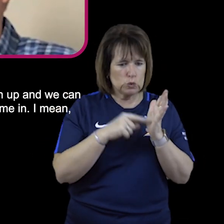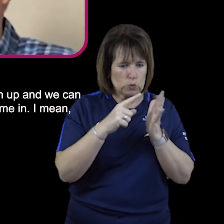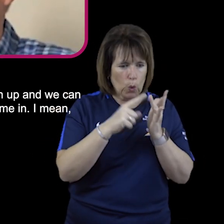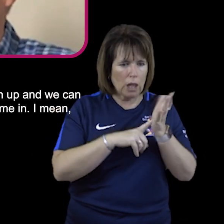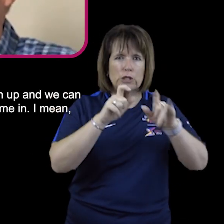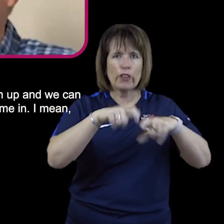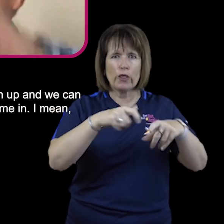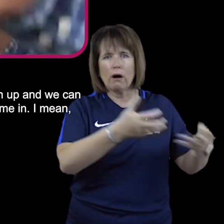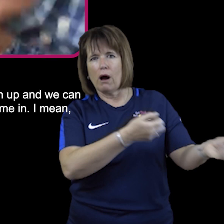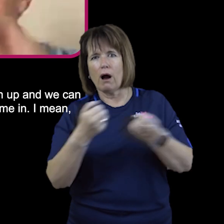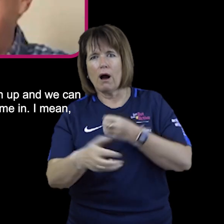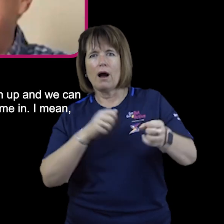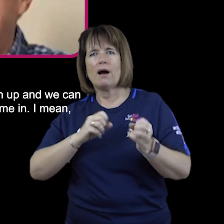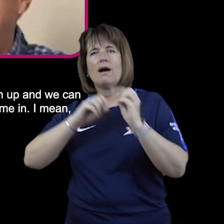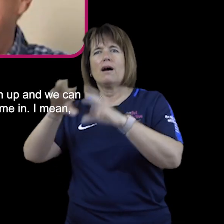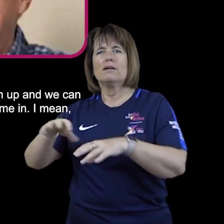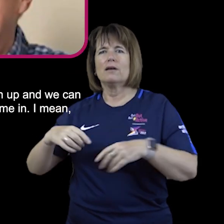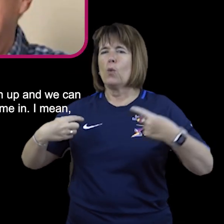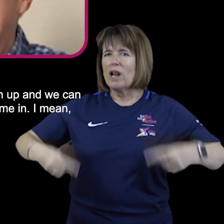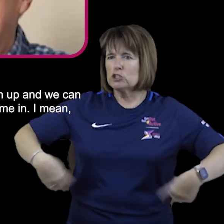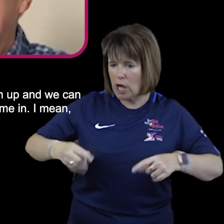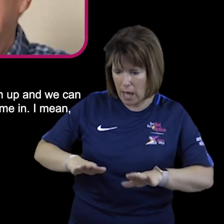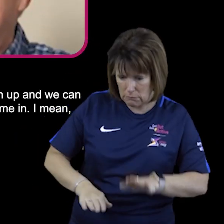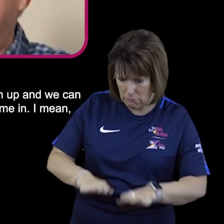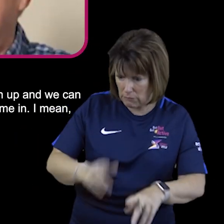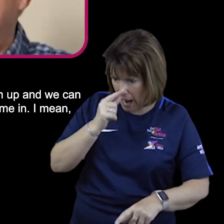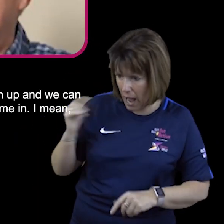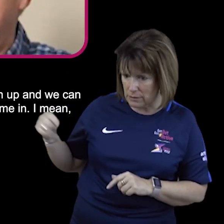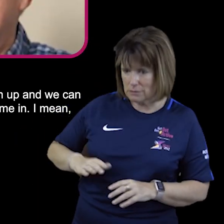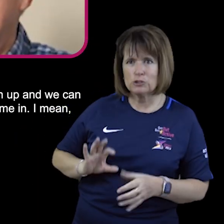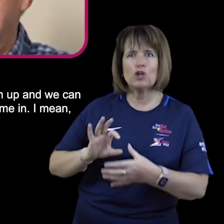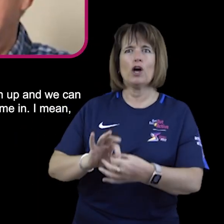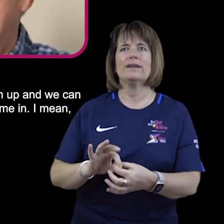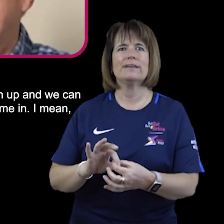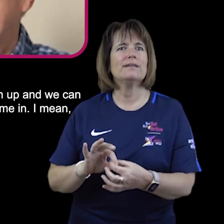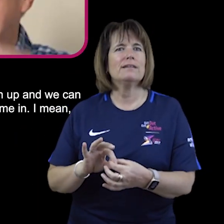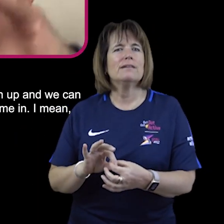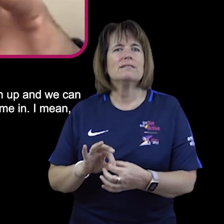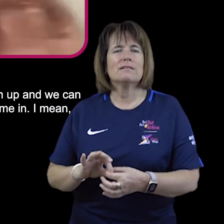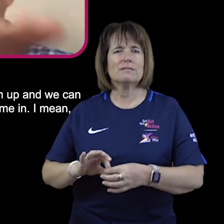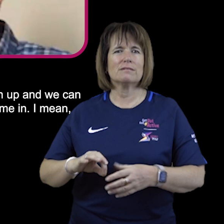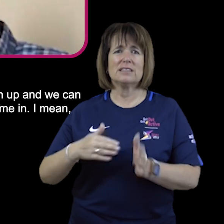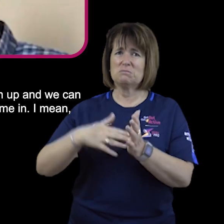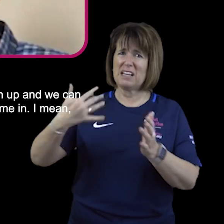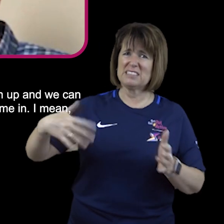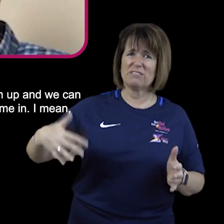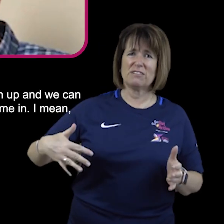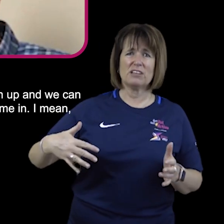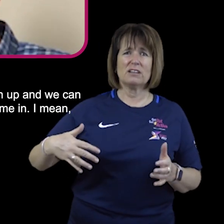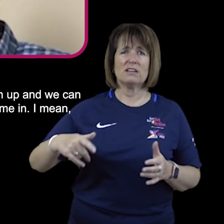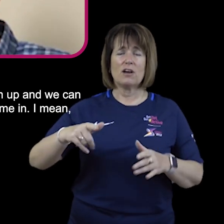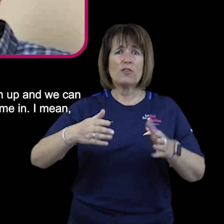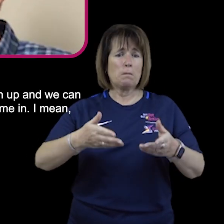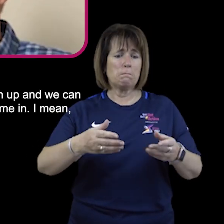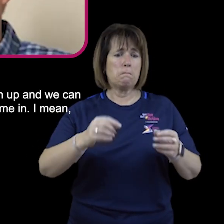but the matting, so the wheelchair can come in. Yeah, this stuff is expensive, isn't it? We need quite a lot. The liner for the pond,